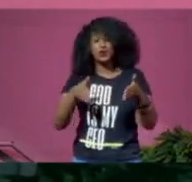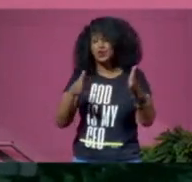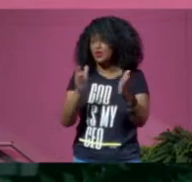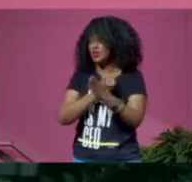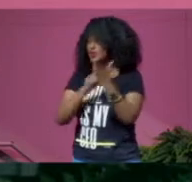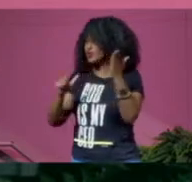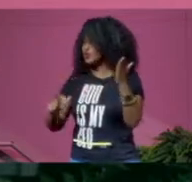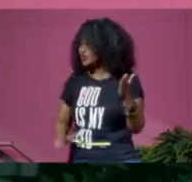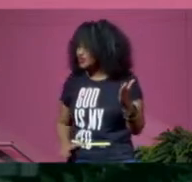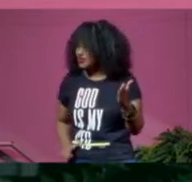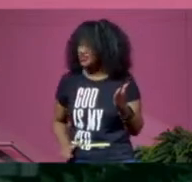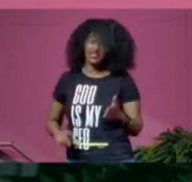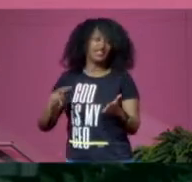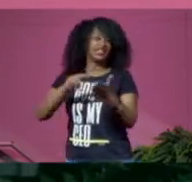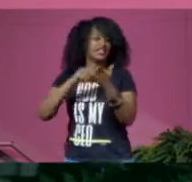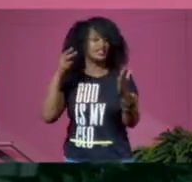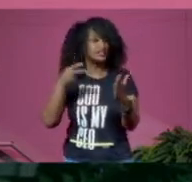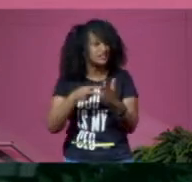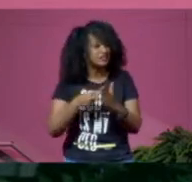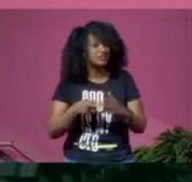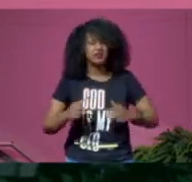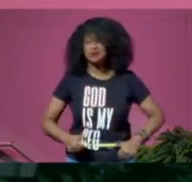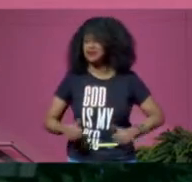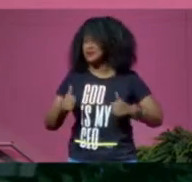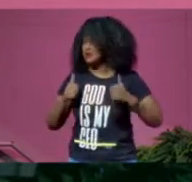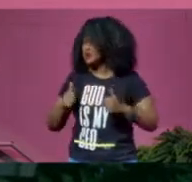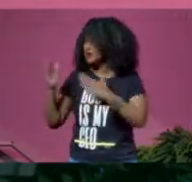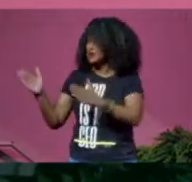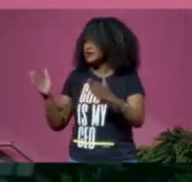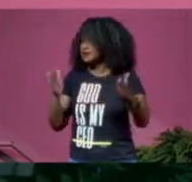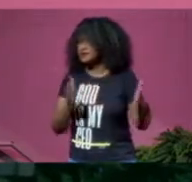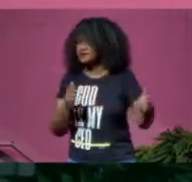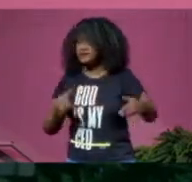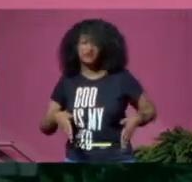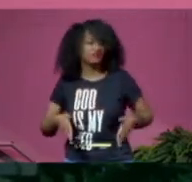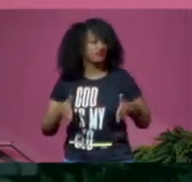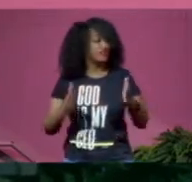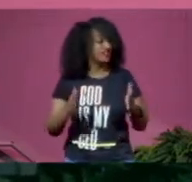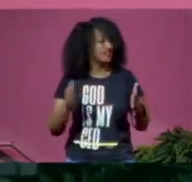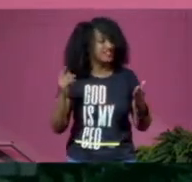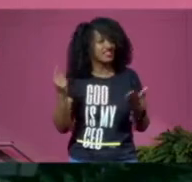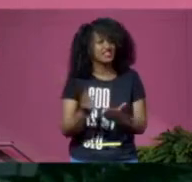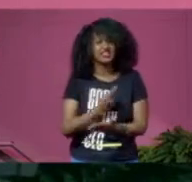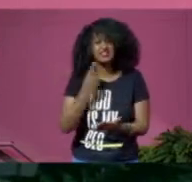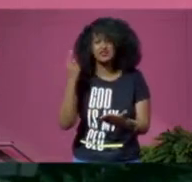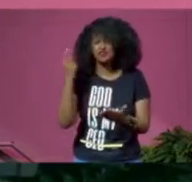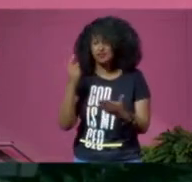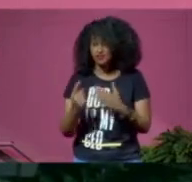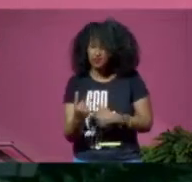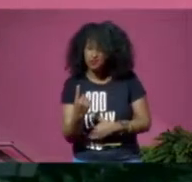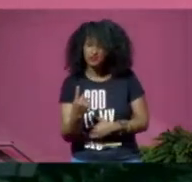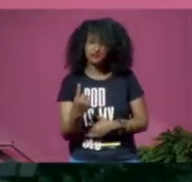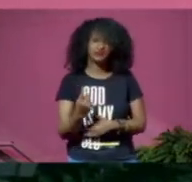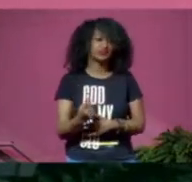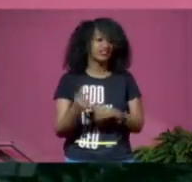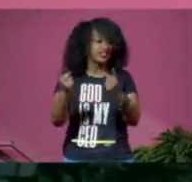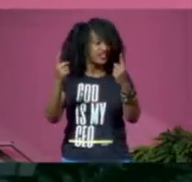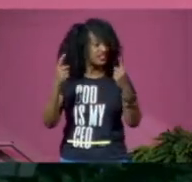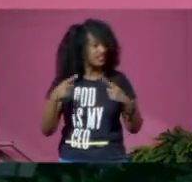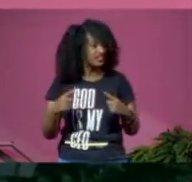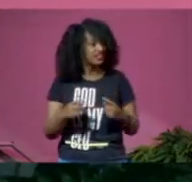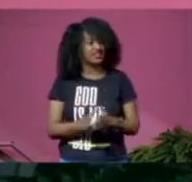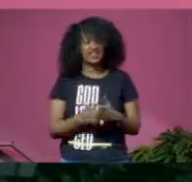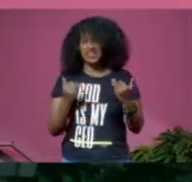his mission, and that was his message, to prepare the way so that somebody else could come. And I stopped by to tell some young